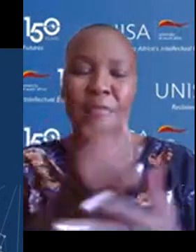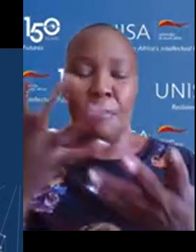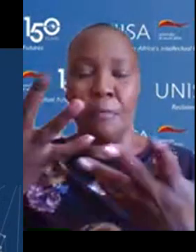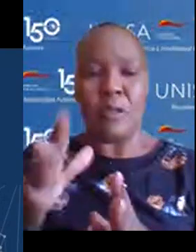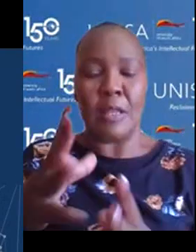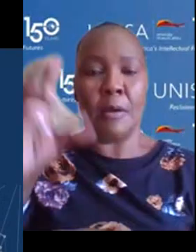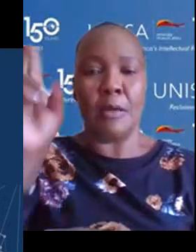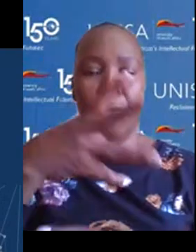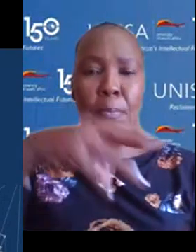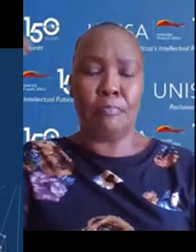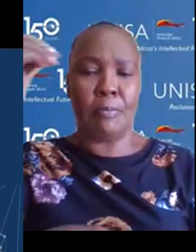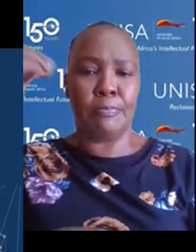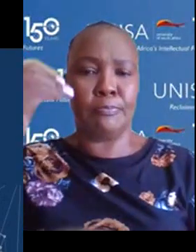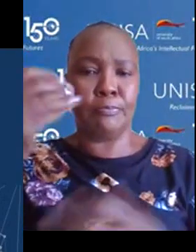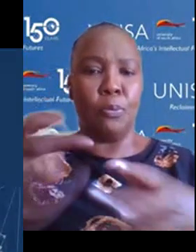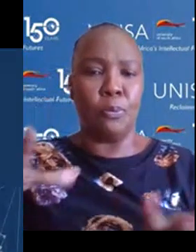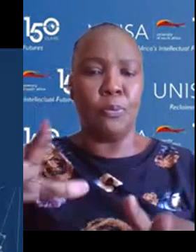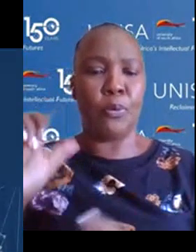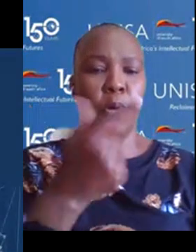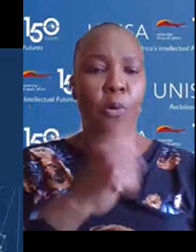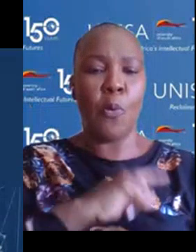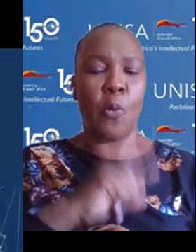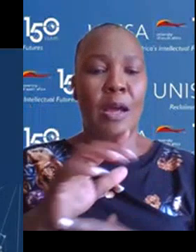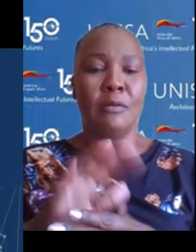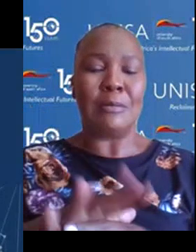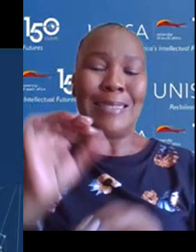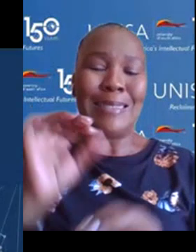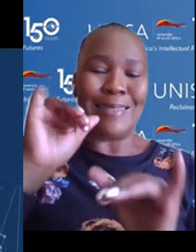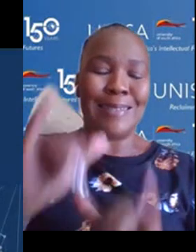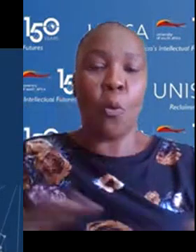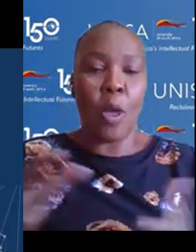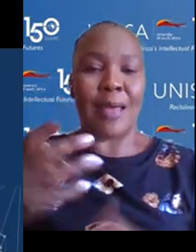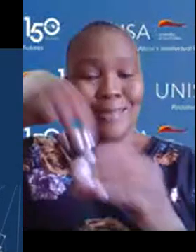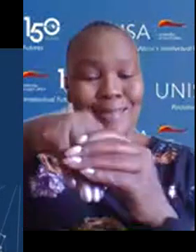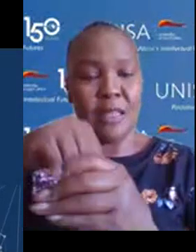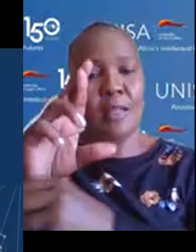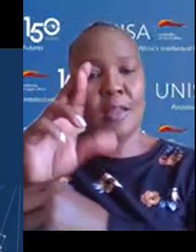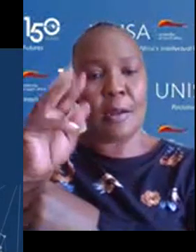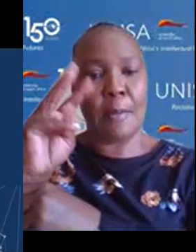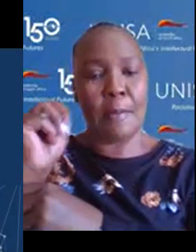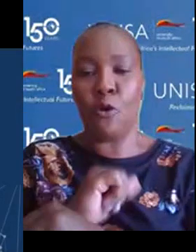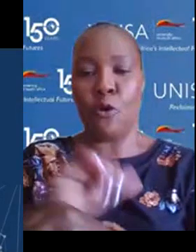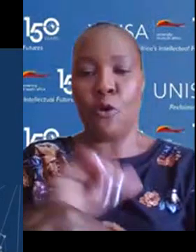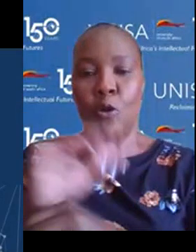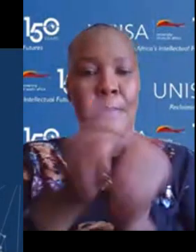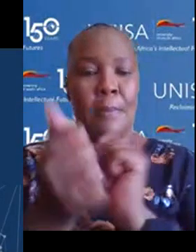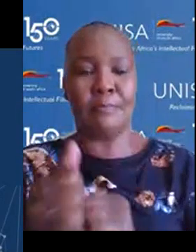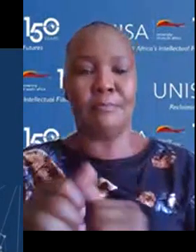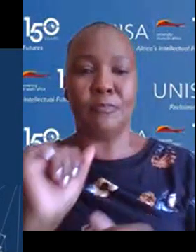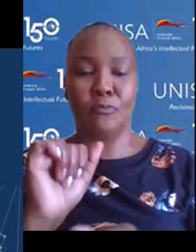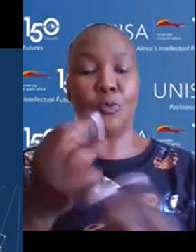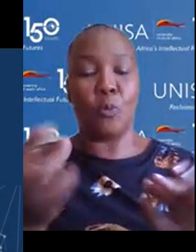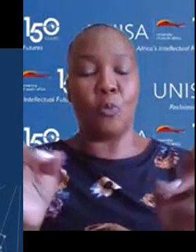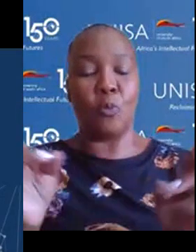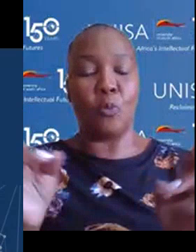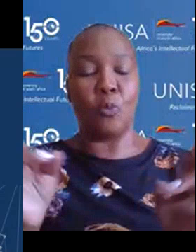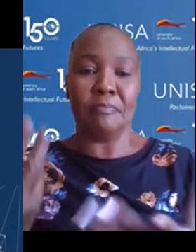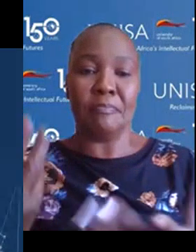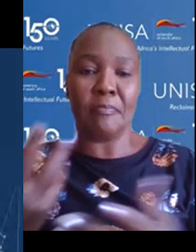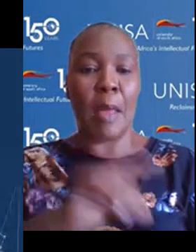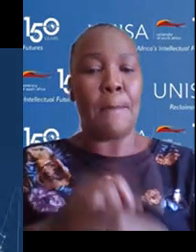off, then you lose it all. Why? Because it's sitting in the RAM. It's not permanent memory. It's not your ROM. Power supply,